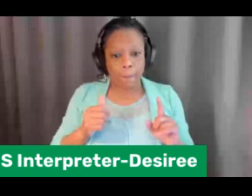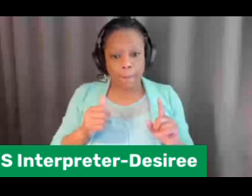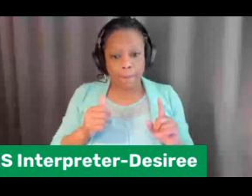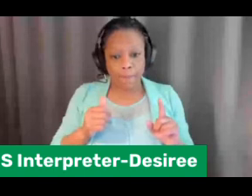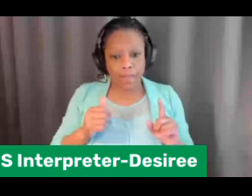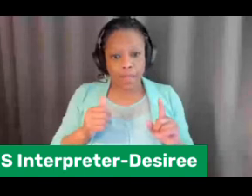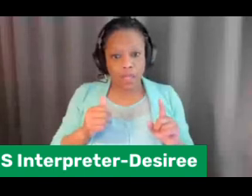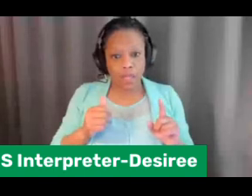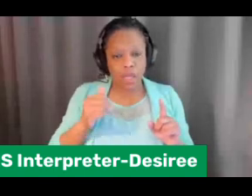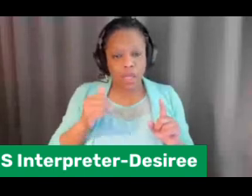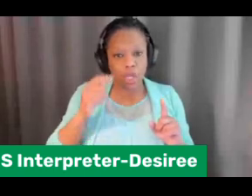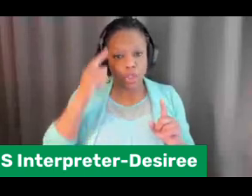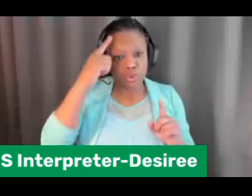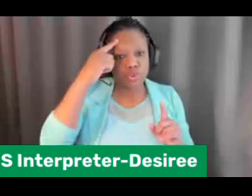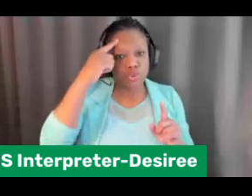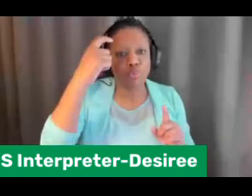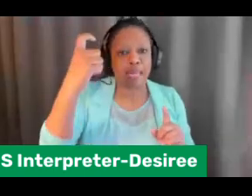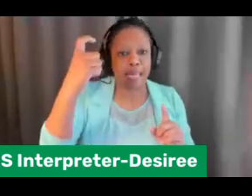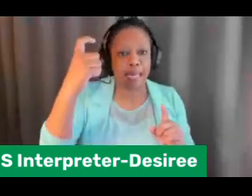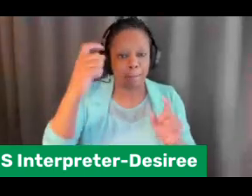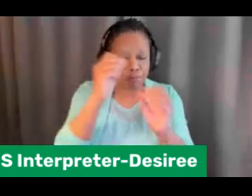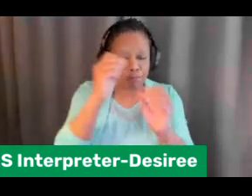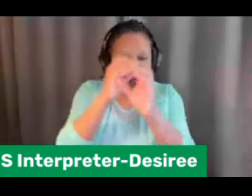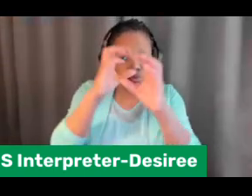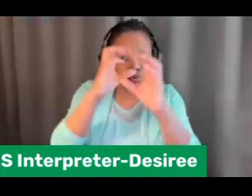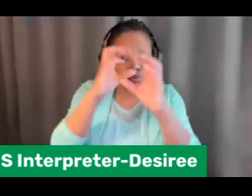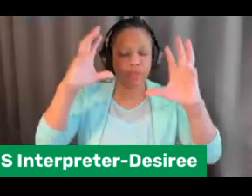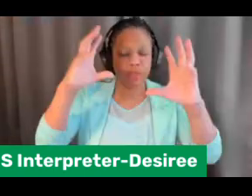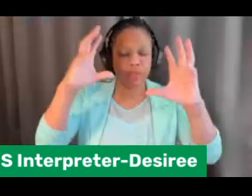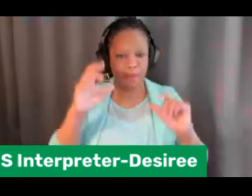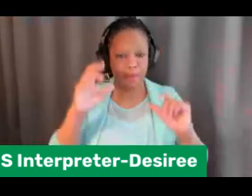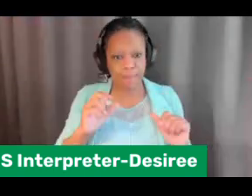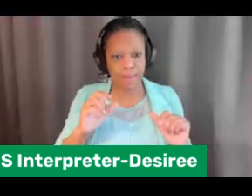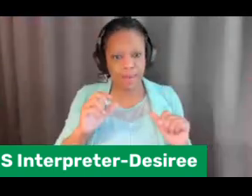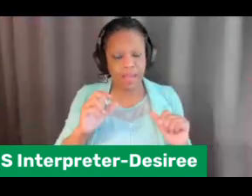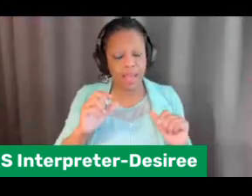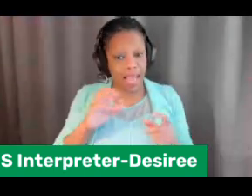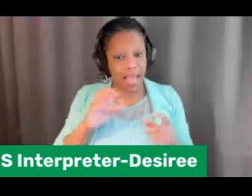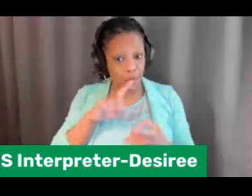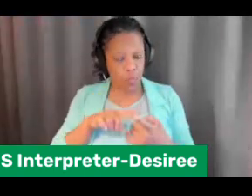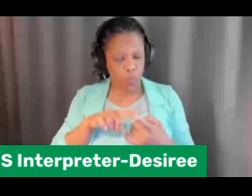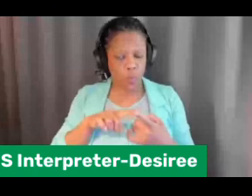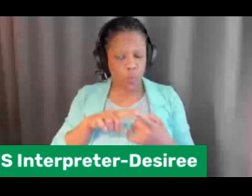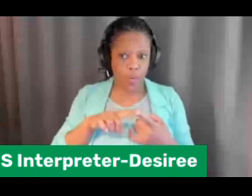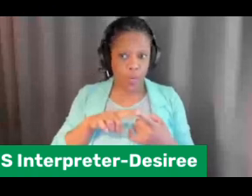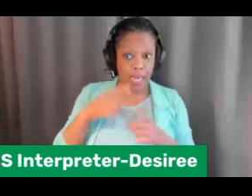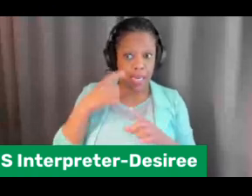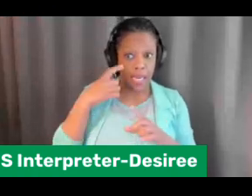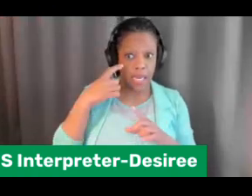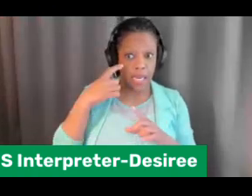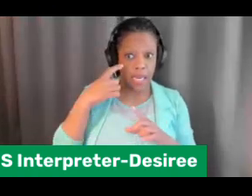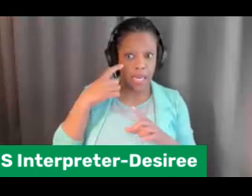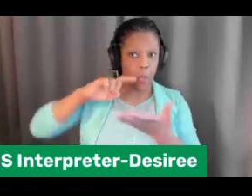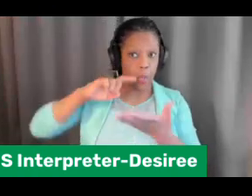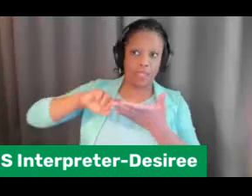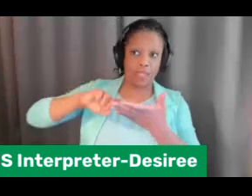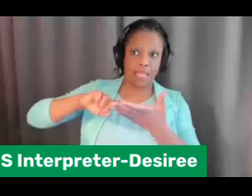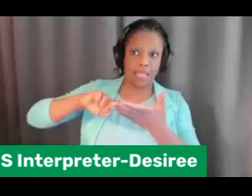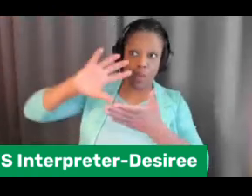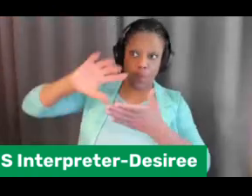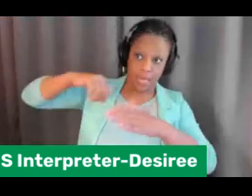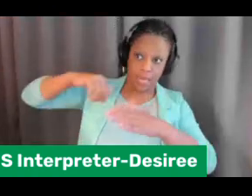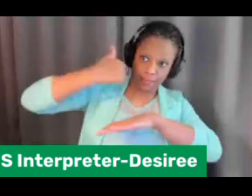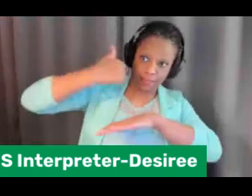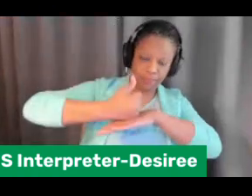but dream them up. And once we have them, maintain them and shift them to